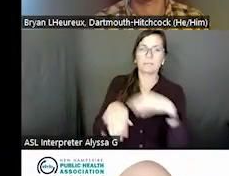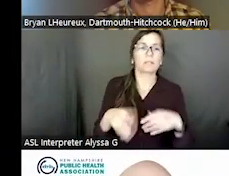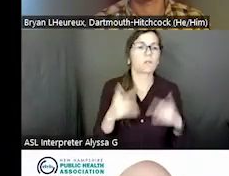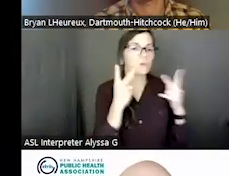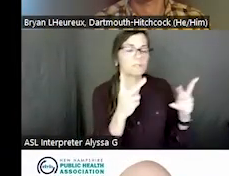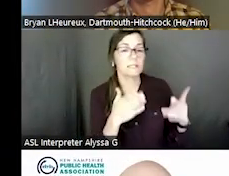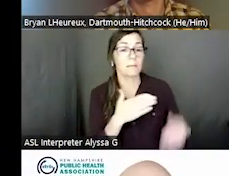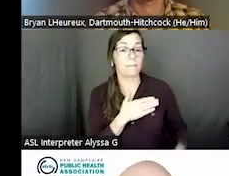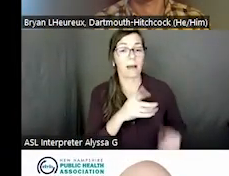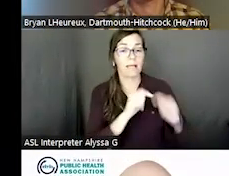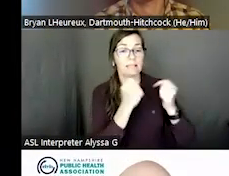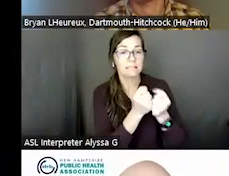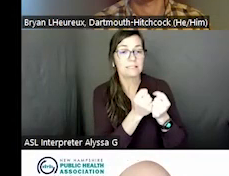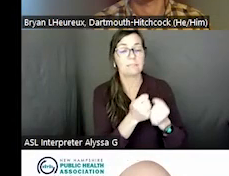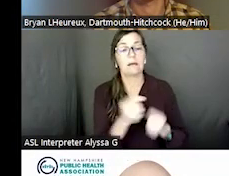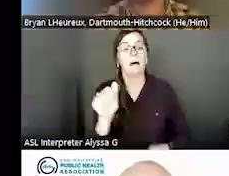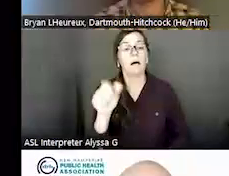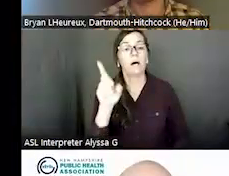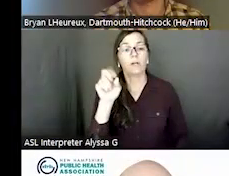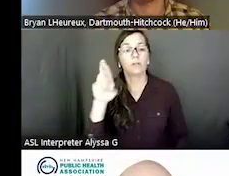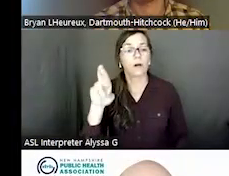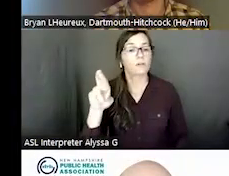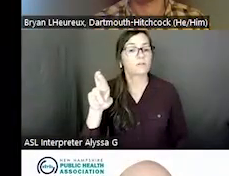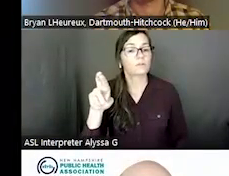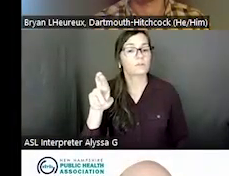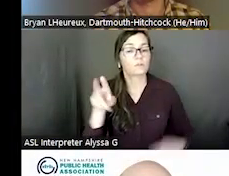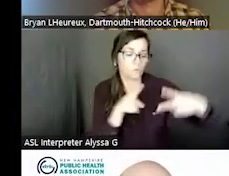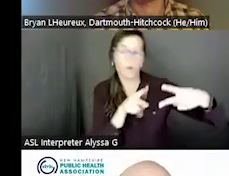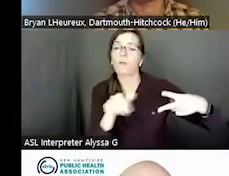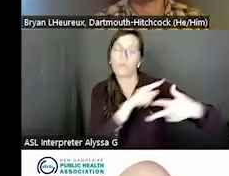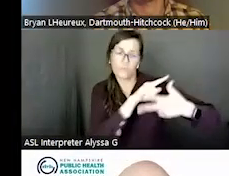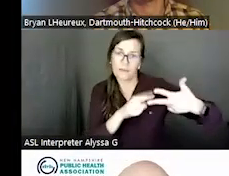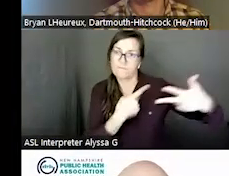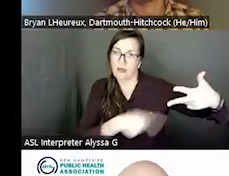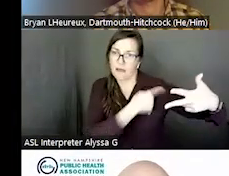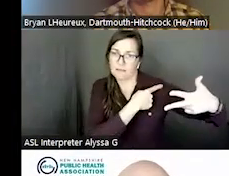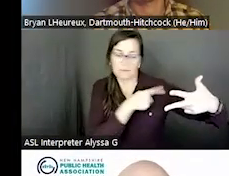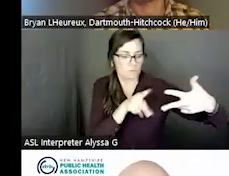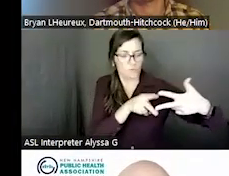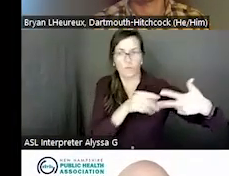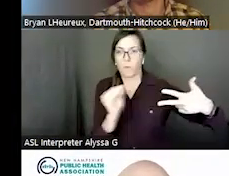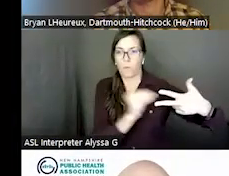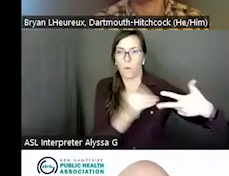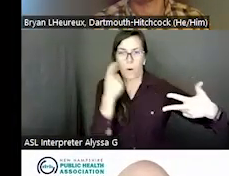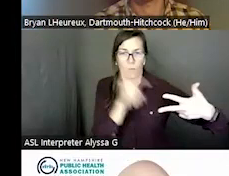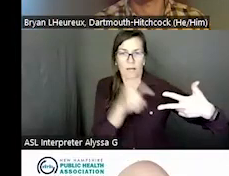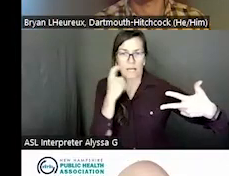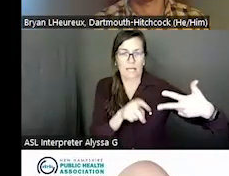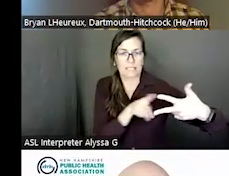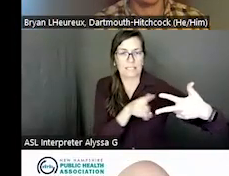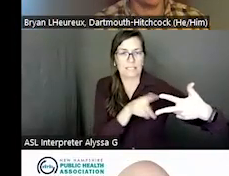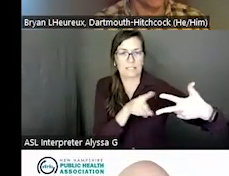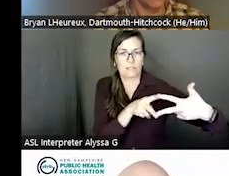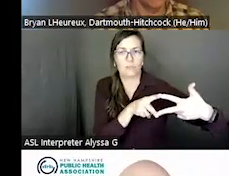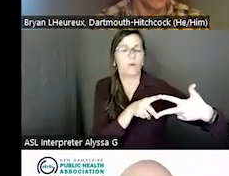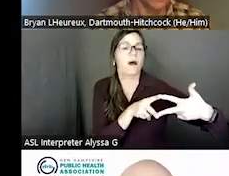and Dr. Jason Rosenfeld and Mia Vento are key players. I'm not the only person doing this work. I want to acknowledge them here. They're standing in front of